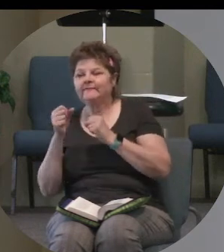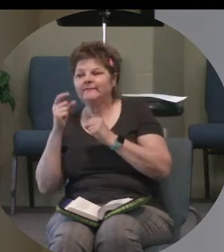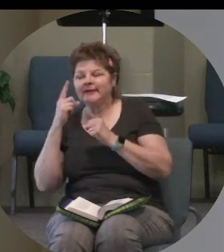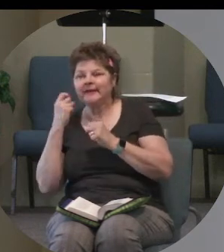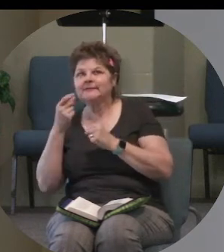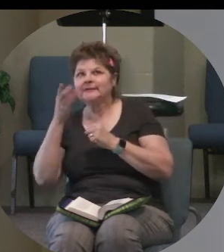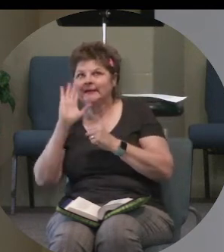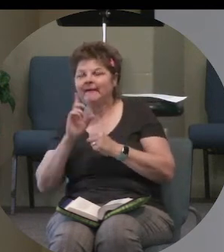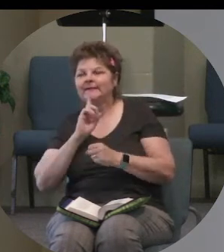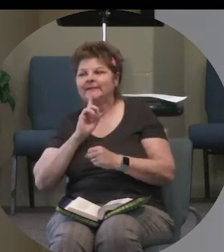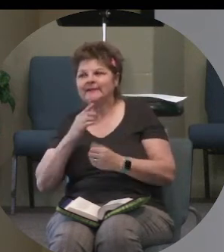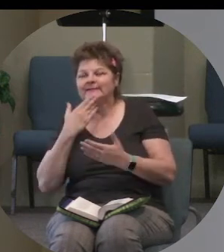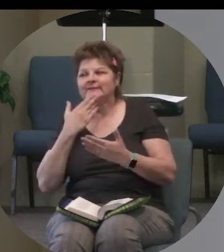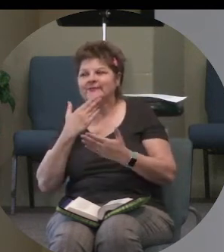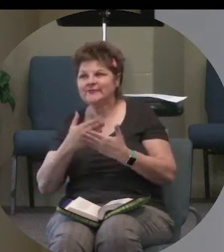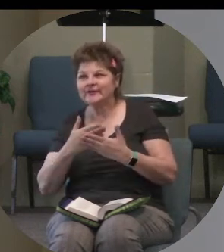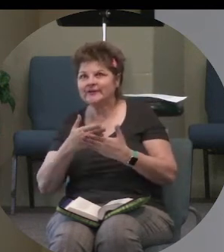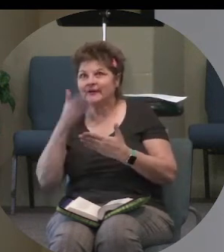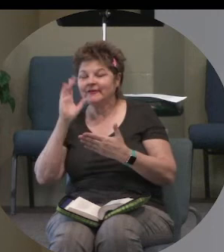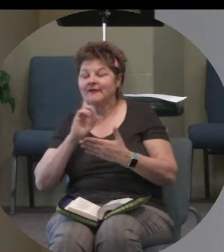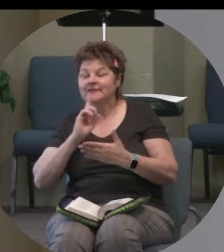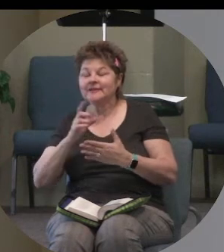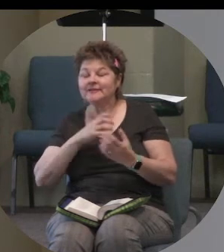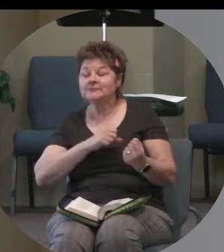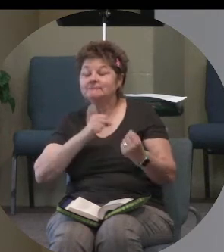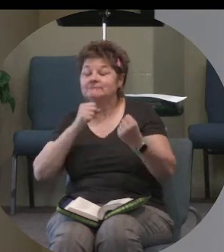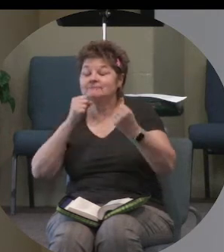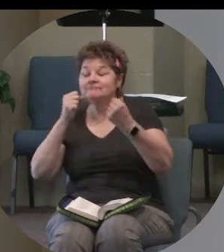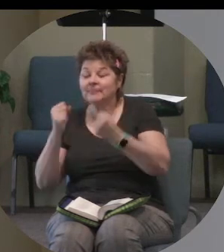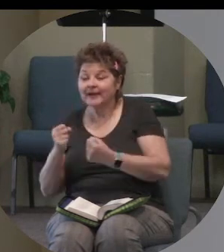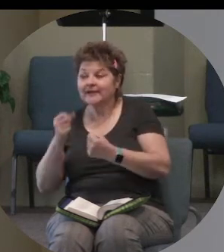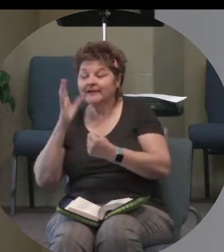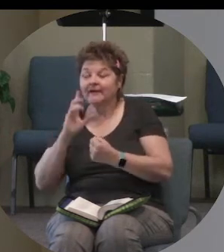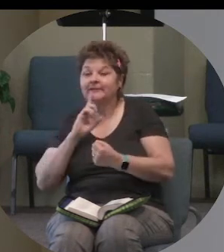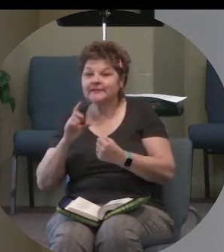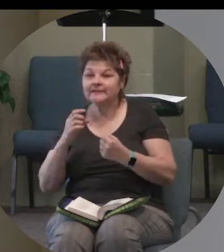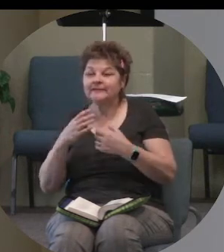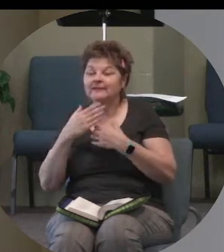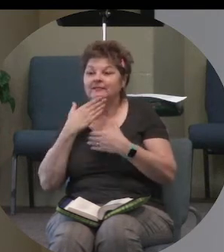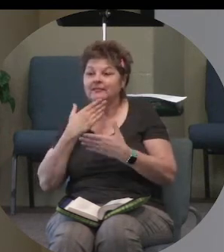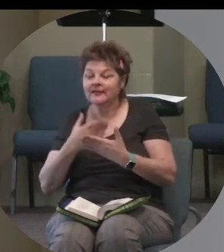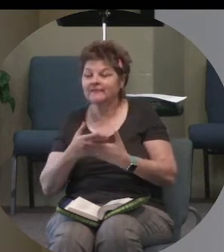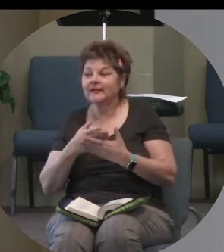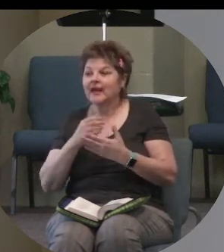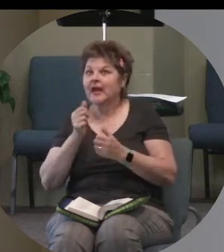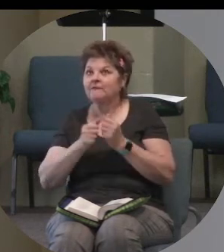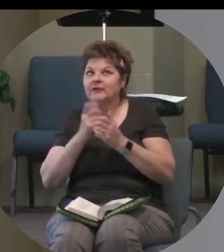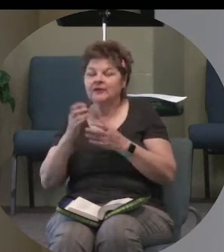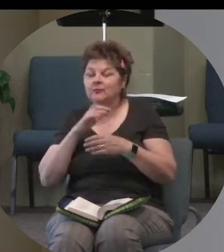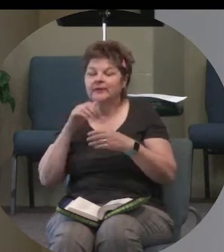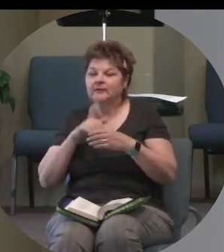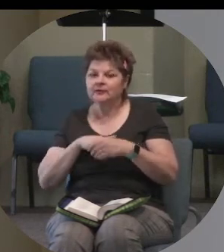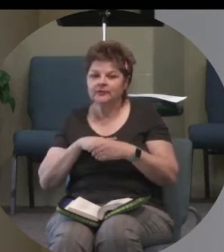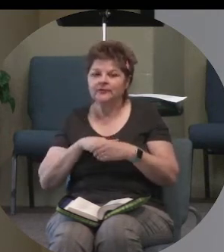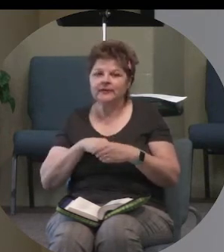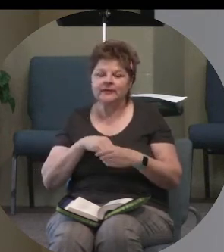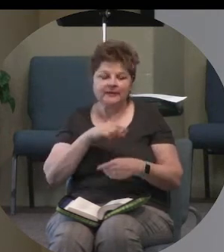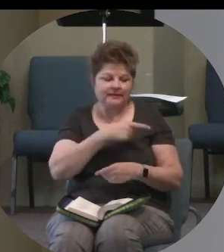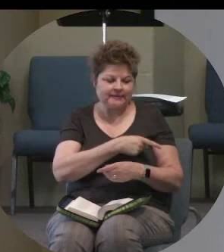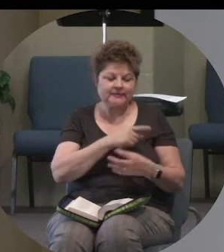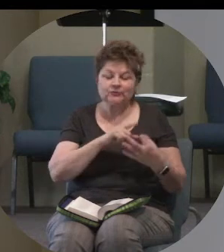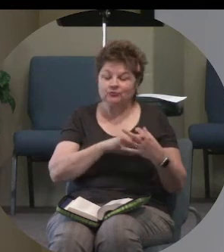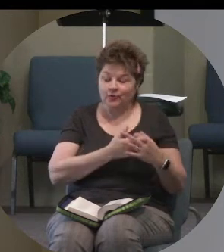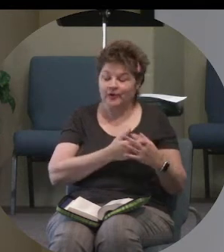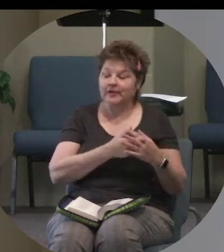God is mighty. God is loving. All the things that we could encapsulate in Hezekiah's starting opening prayer